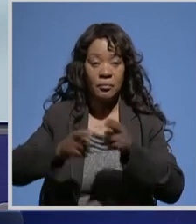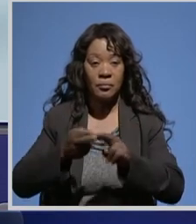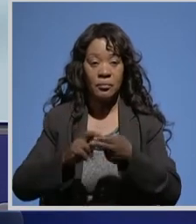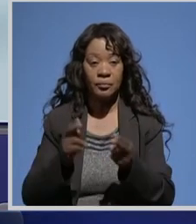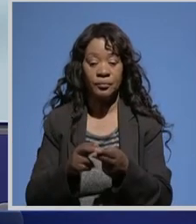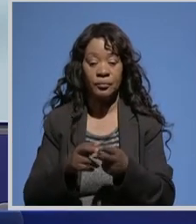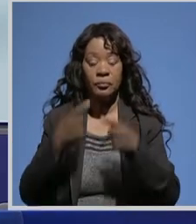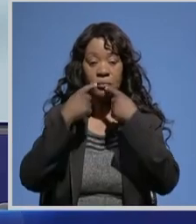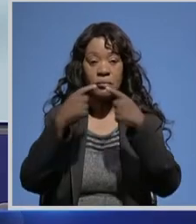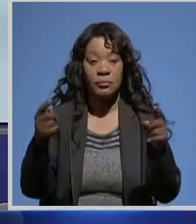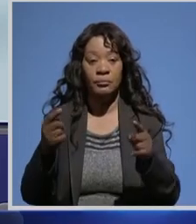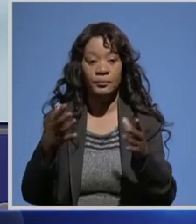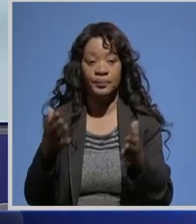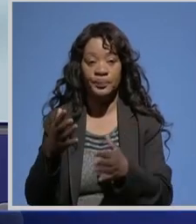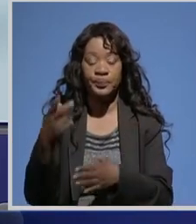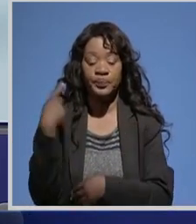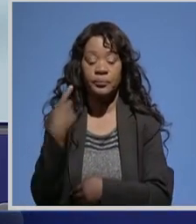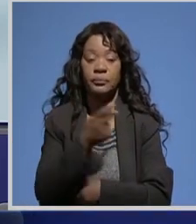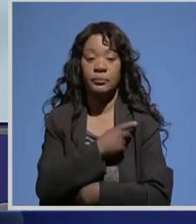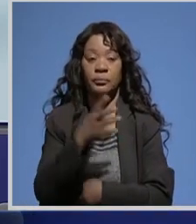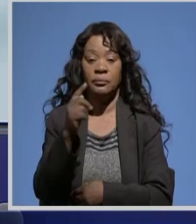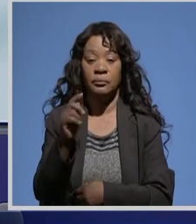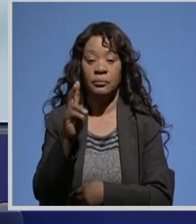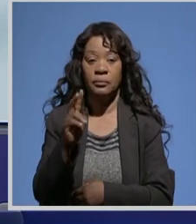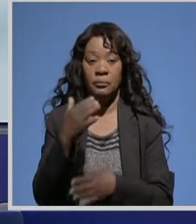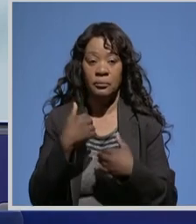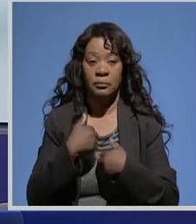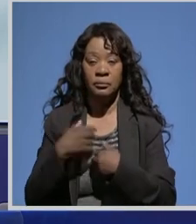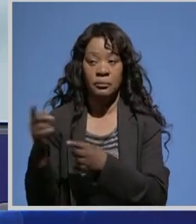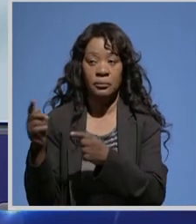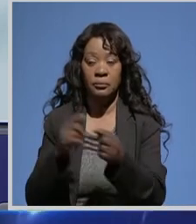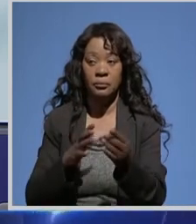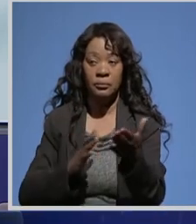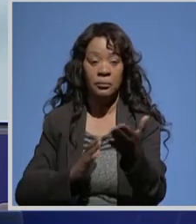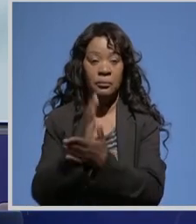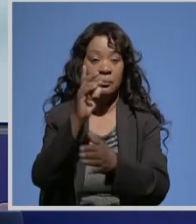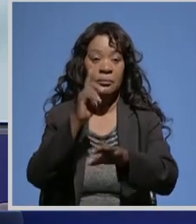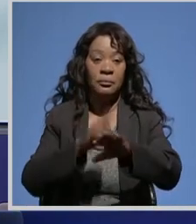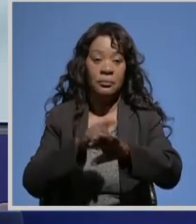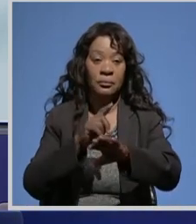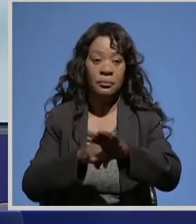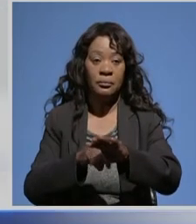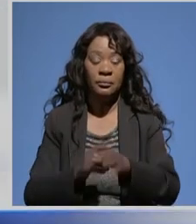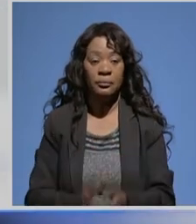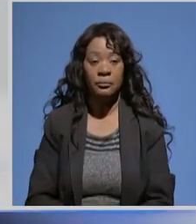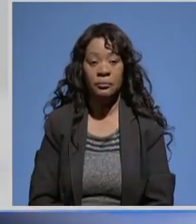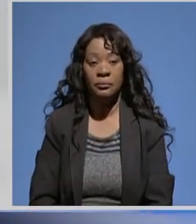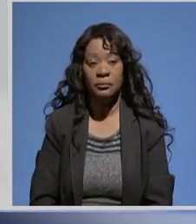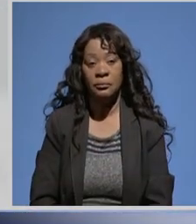TV on its platforms has come at the right time as the demand to access the station continues to increase.